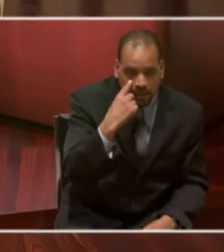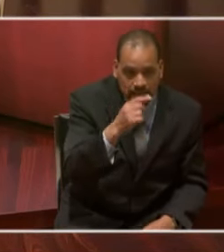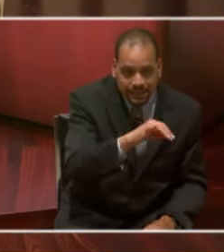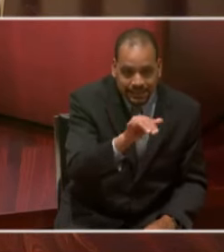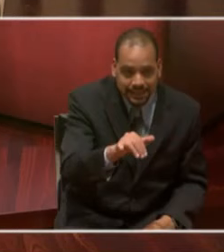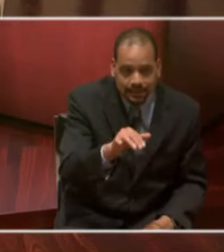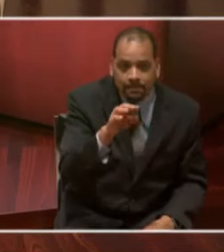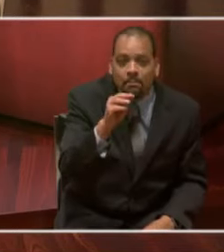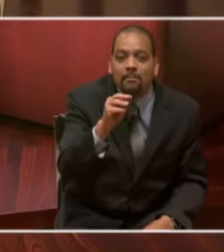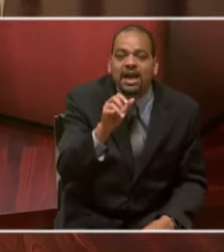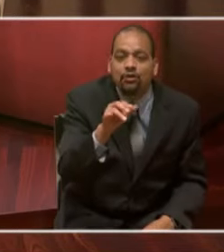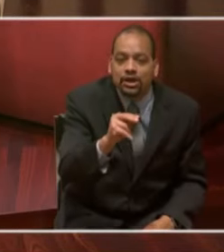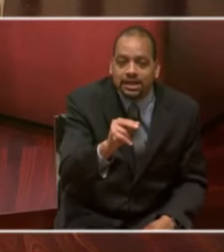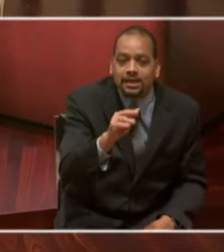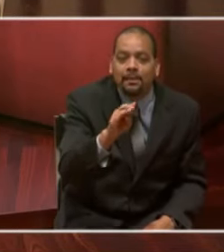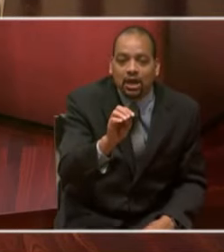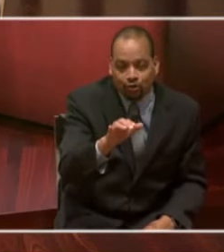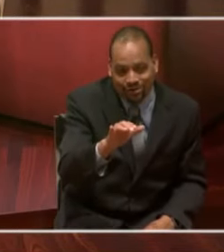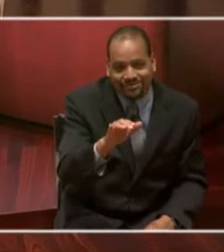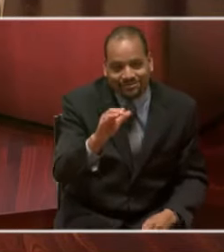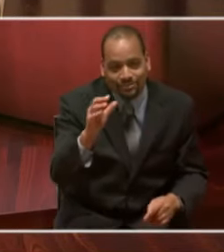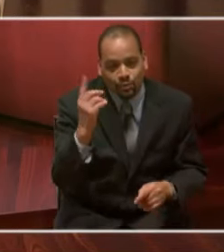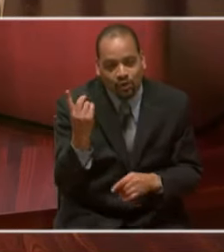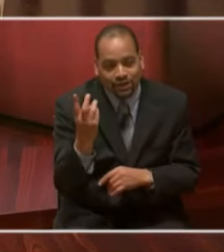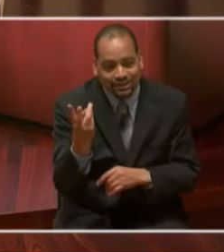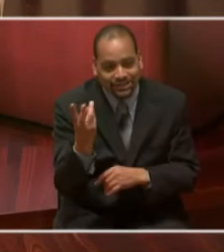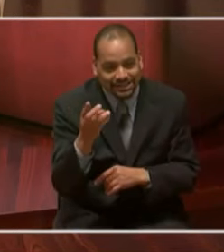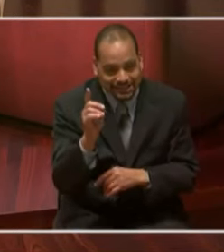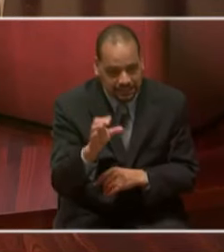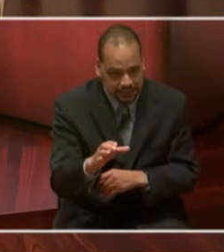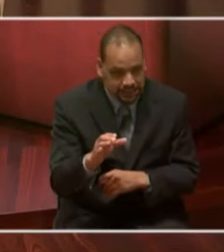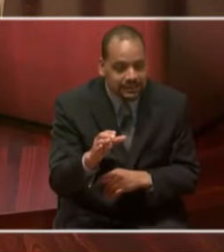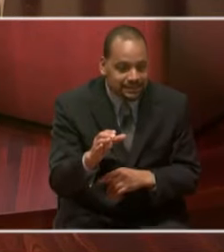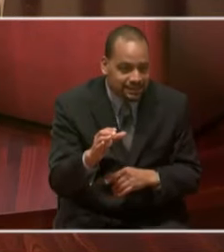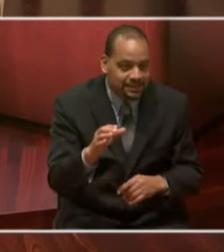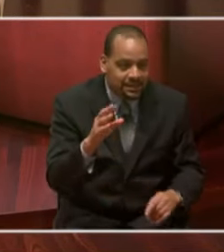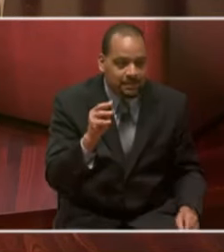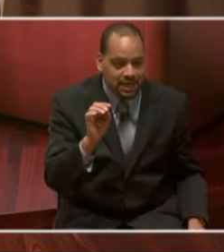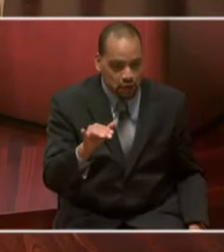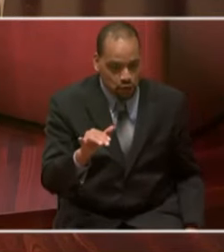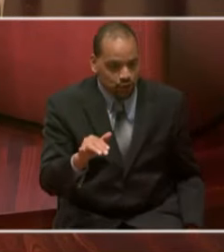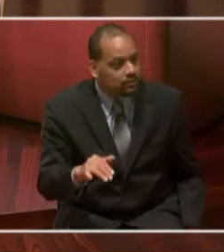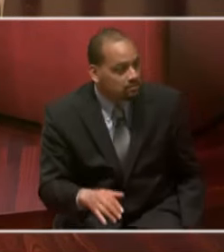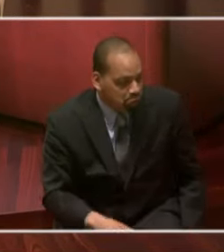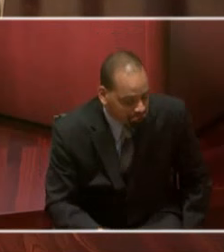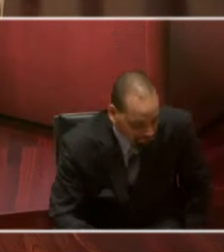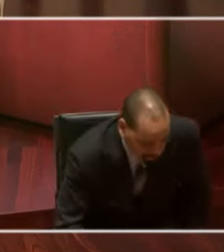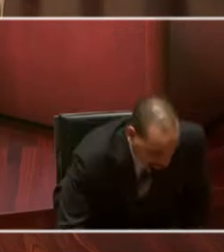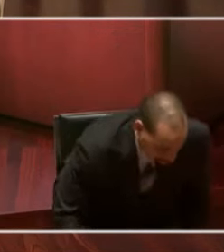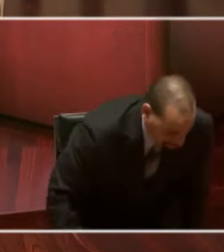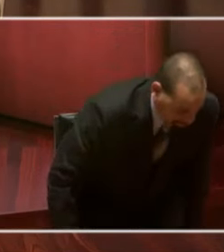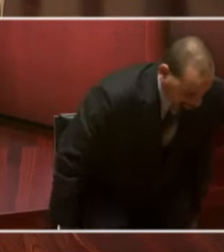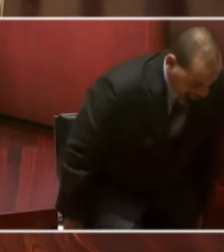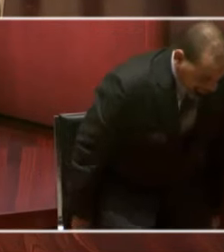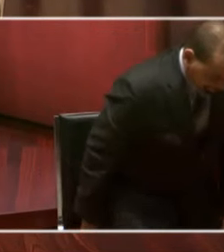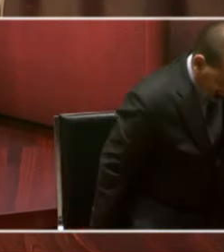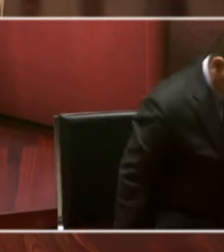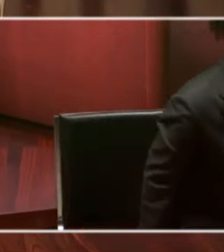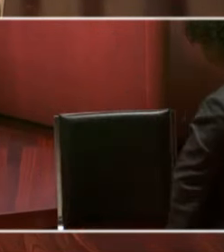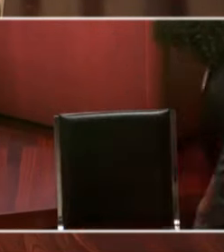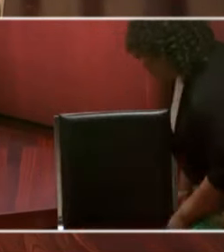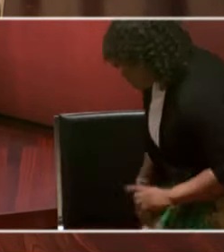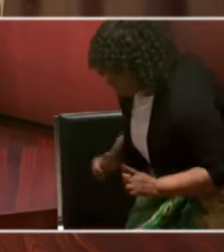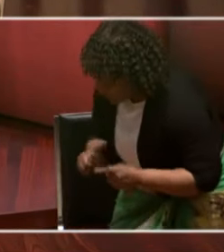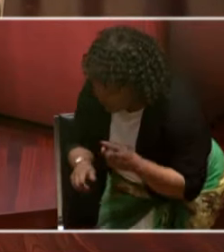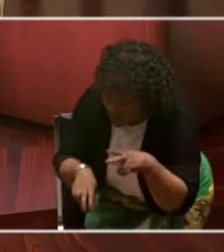I have two young children. I'm very glad that they are growing up in a country in which they and their friends for the